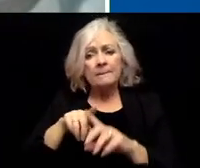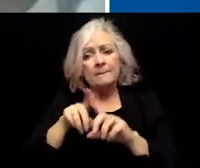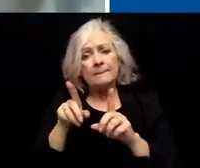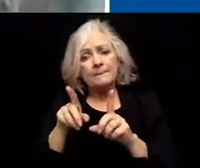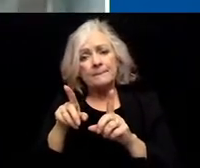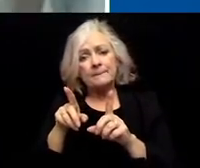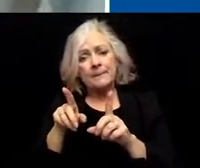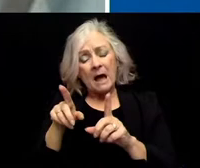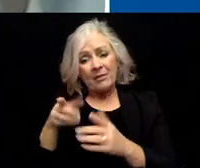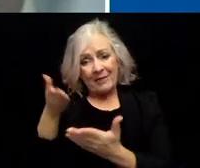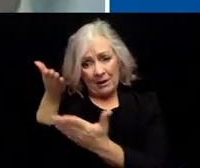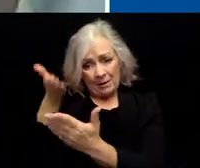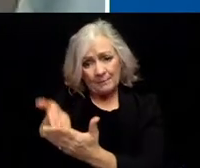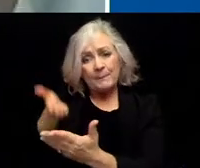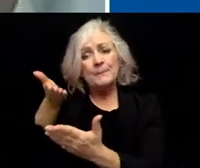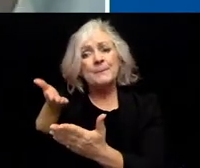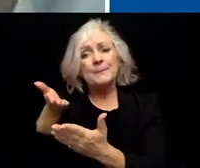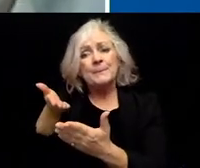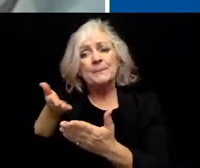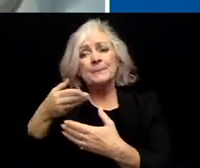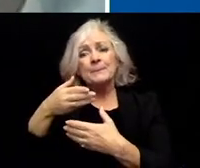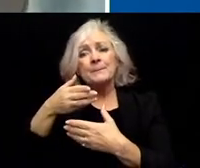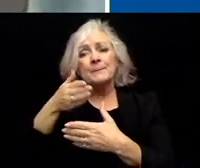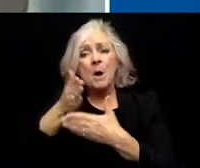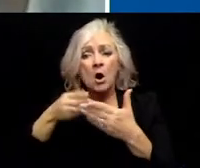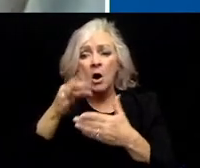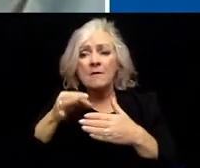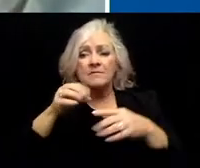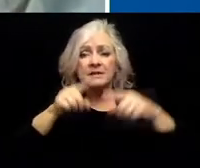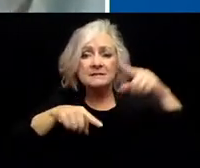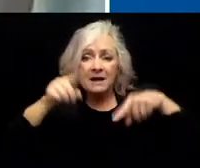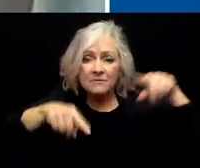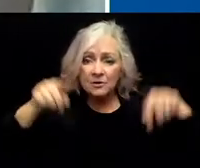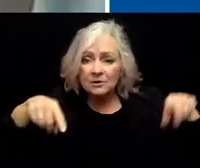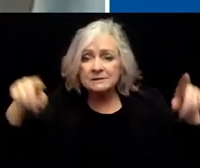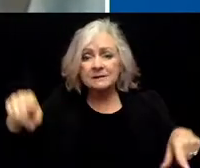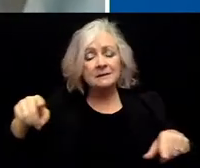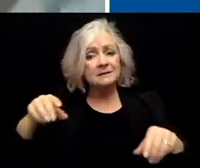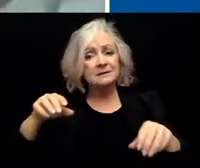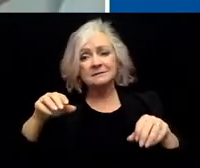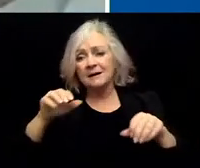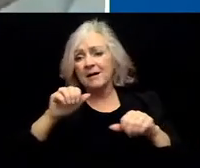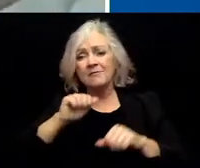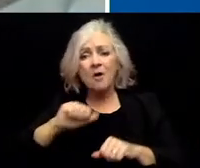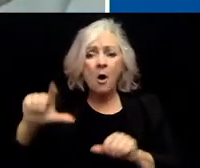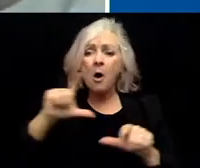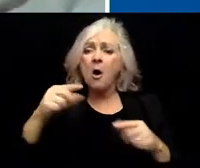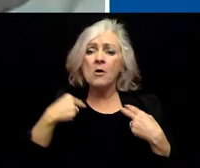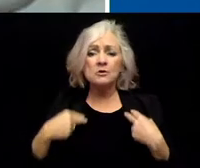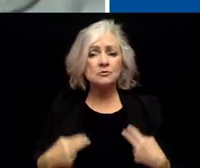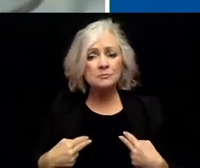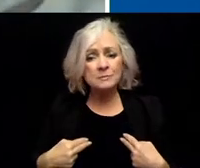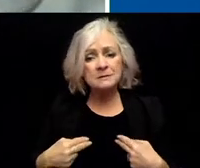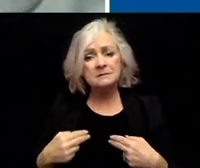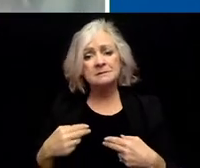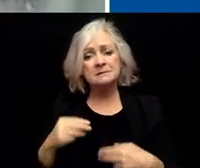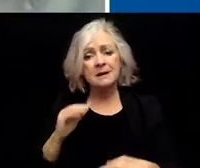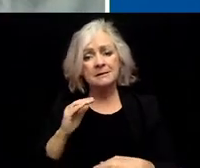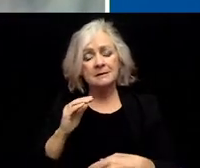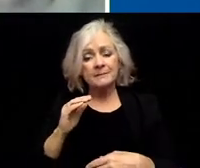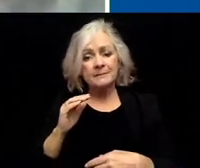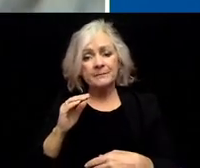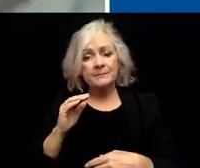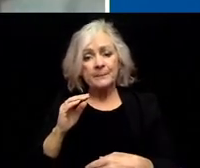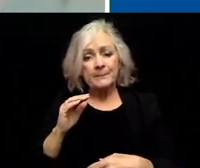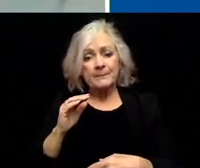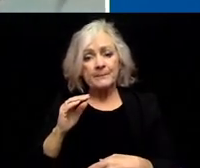of the diversity that makes humankind so fascinating and so interesting and makes our societies what they are.